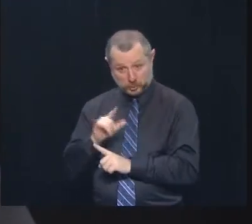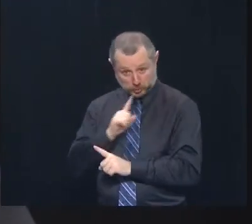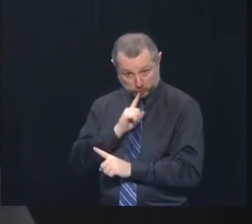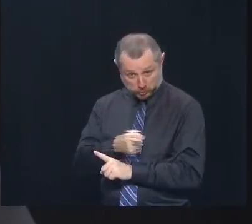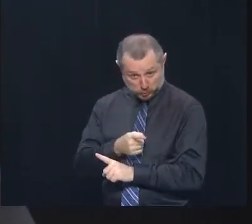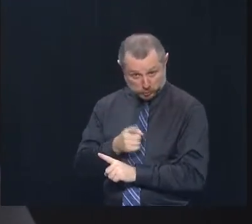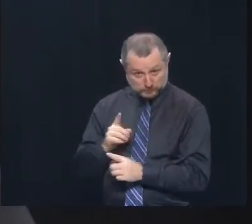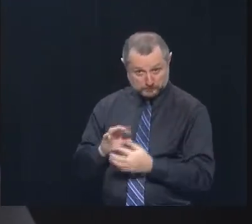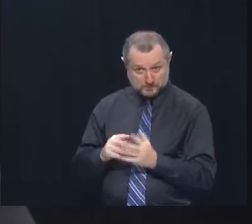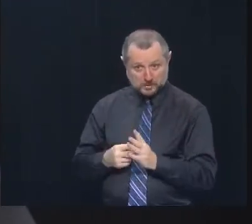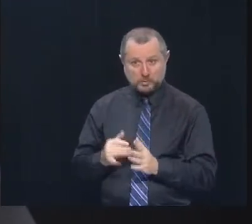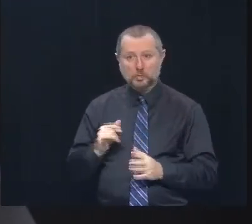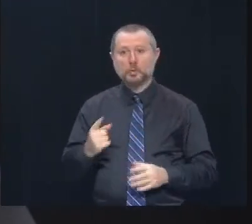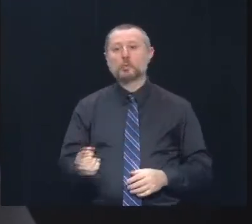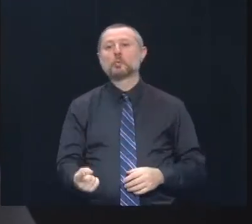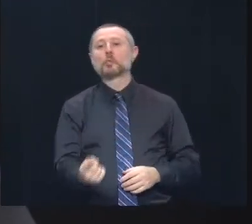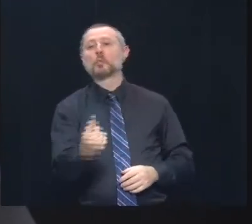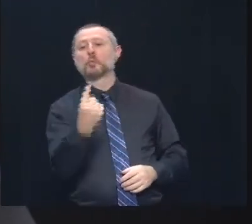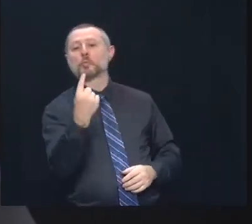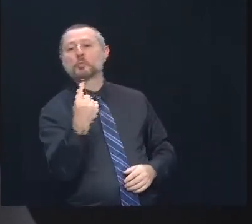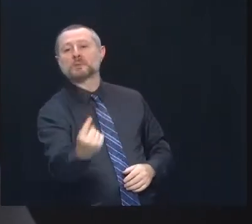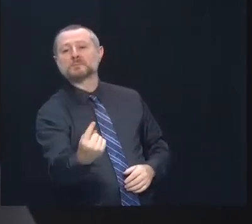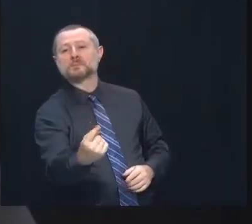anomaly. I can tell you that.